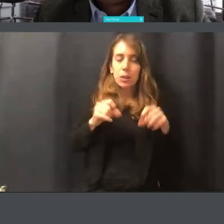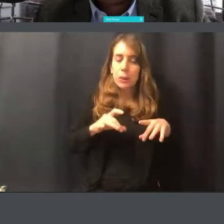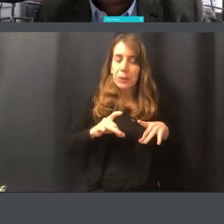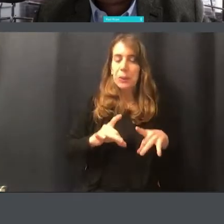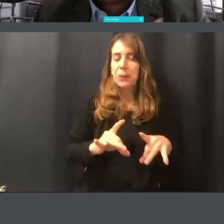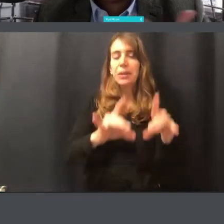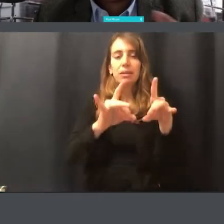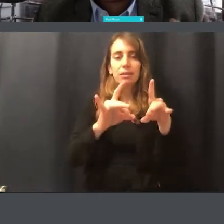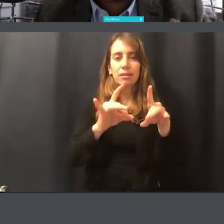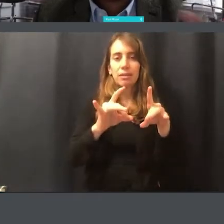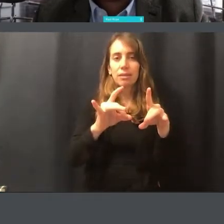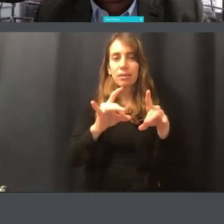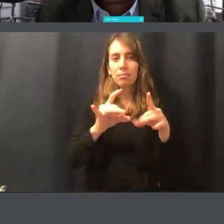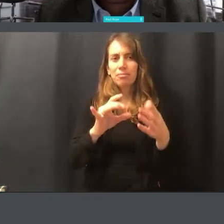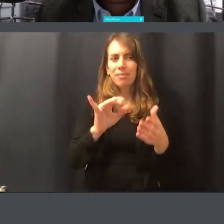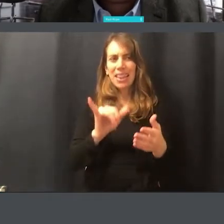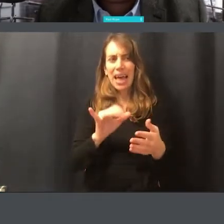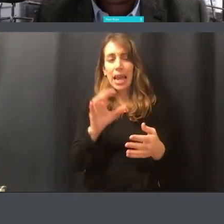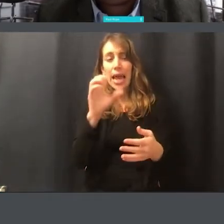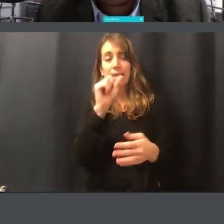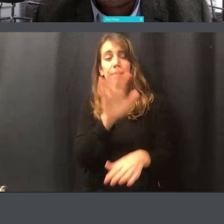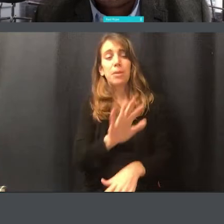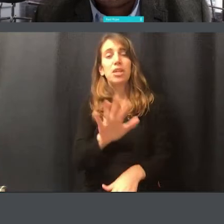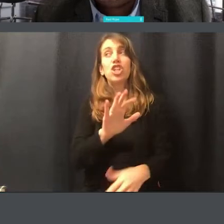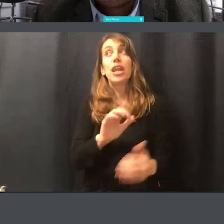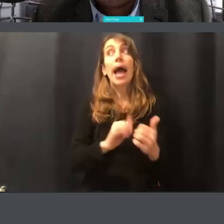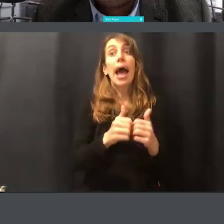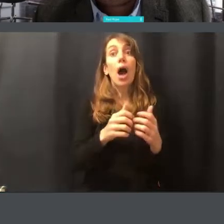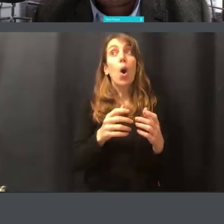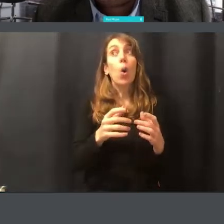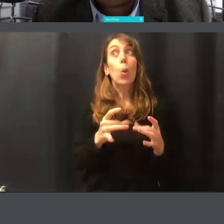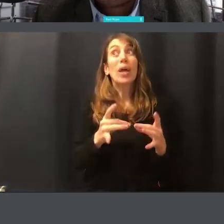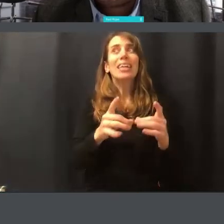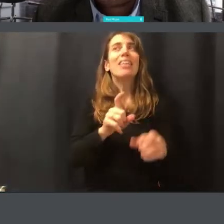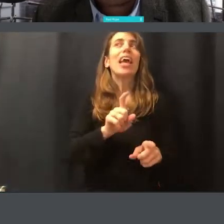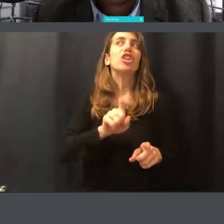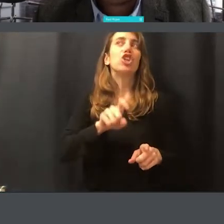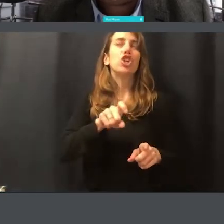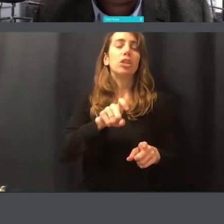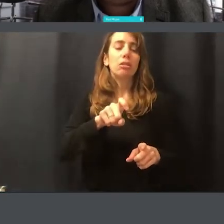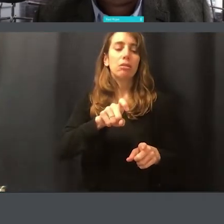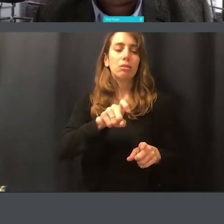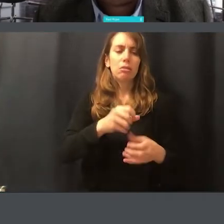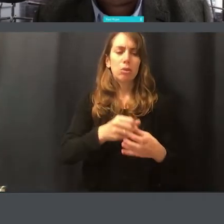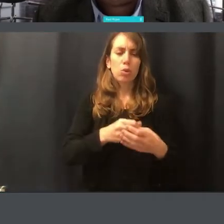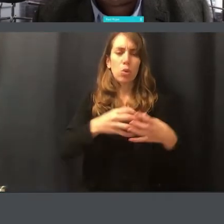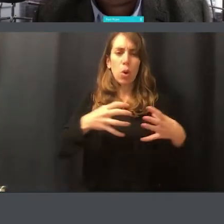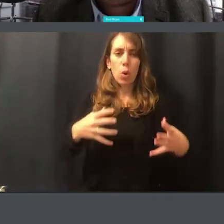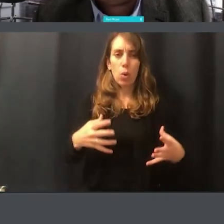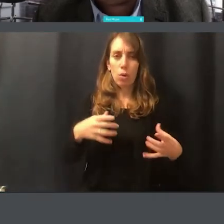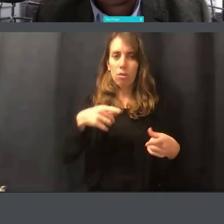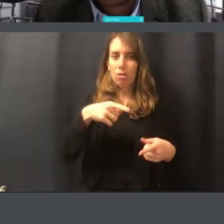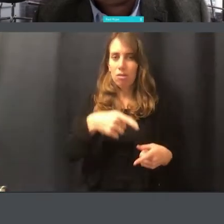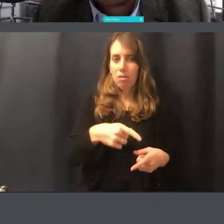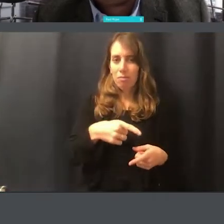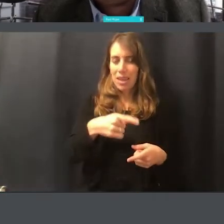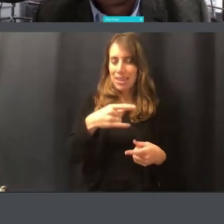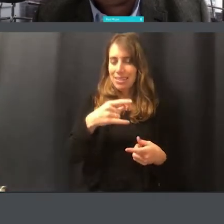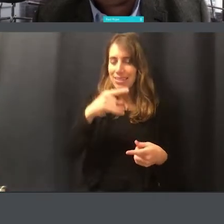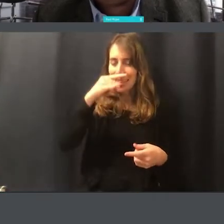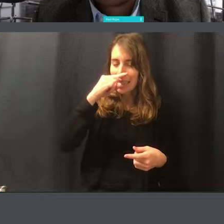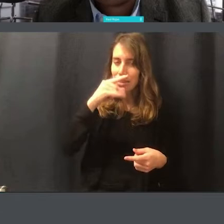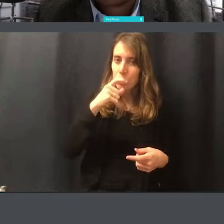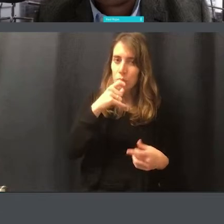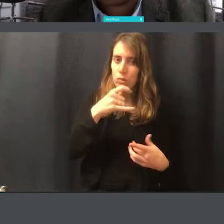of estimation of how quickly they need to grow. That's based on kids who are typically developing. That's not even based on kids who